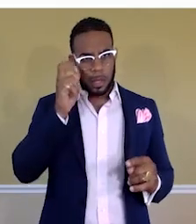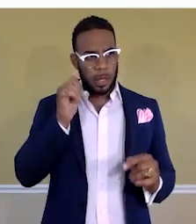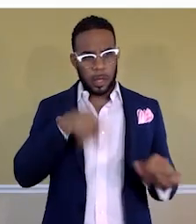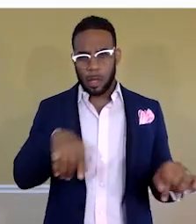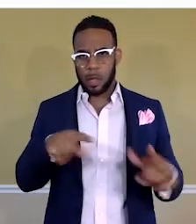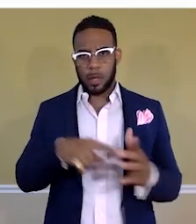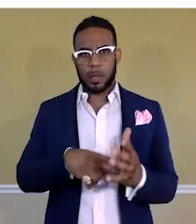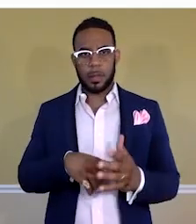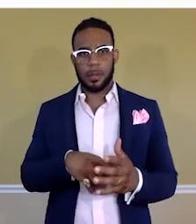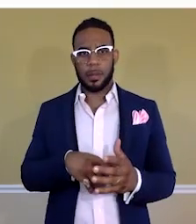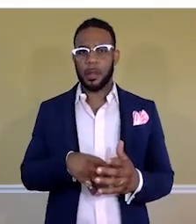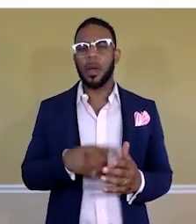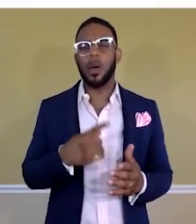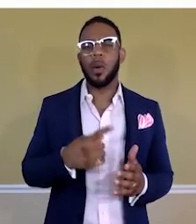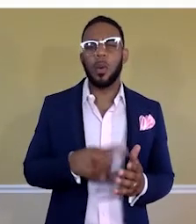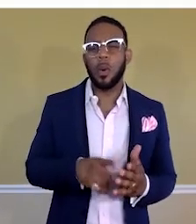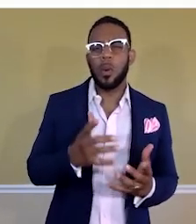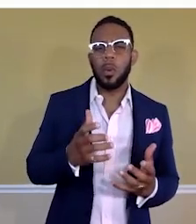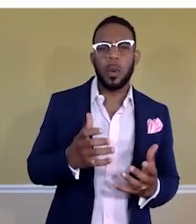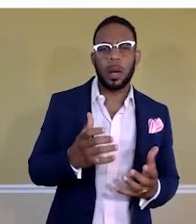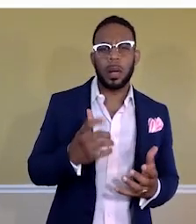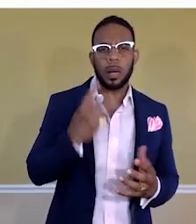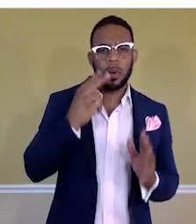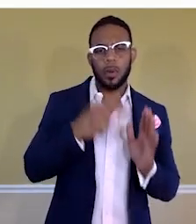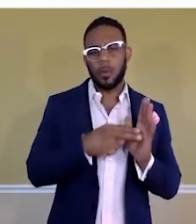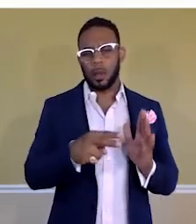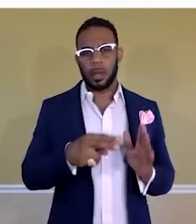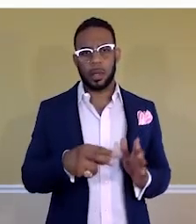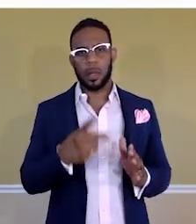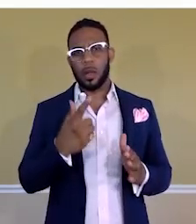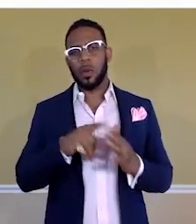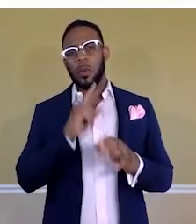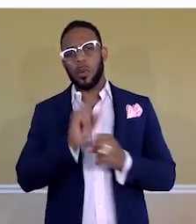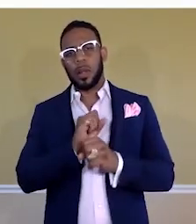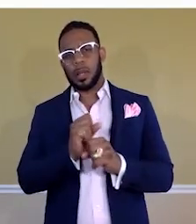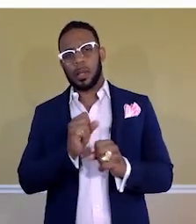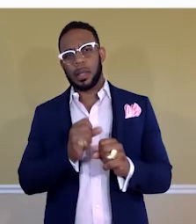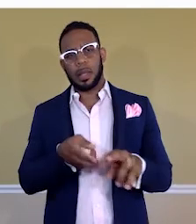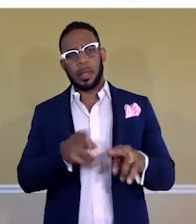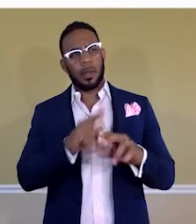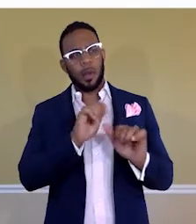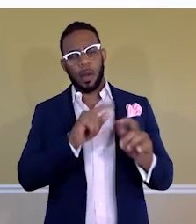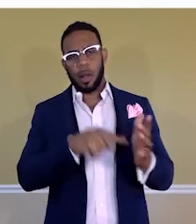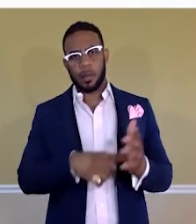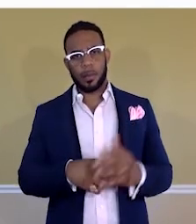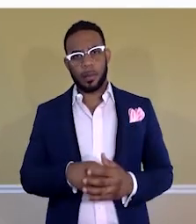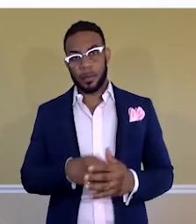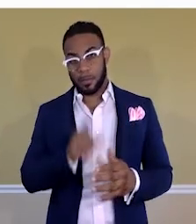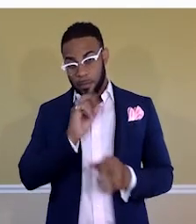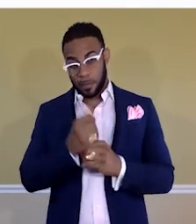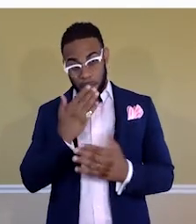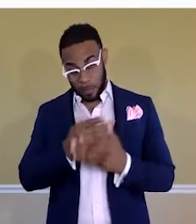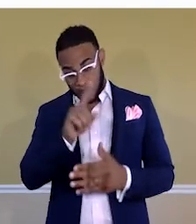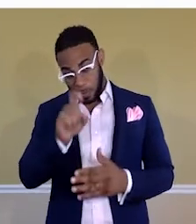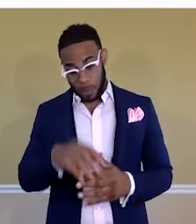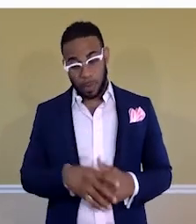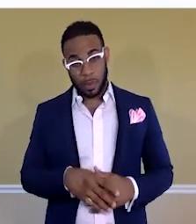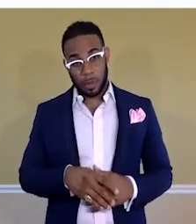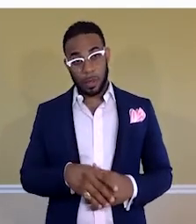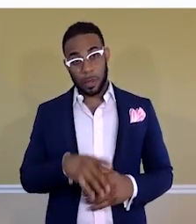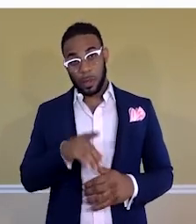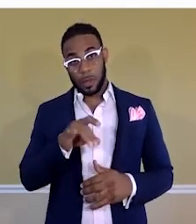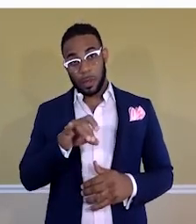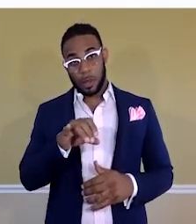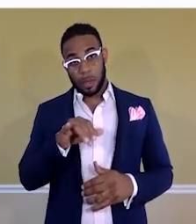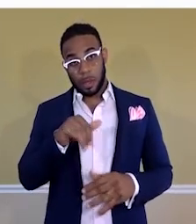this, what do you want me to reflect on? What's really the anchor out of all of this? That's a really good question. Your